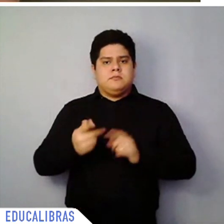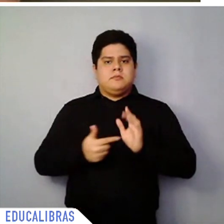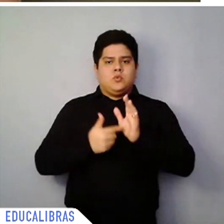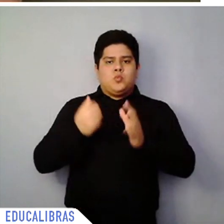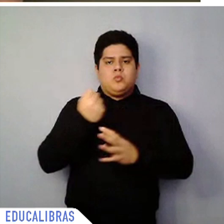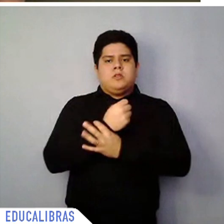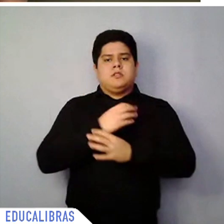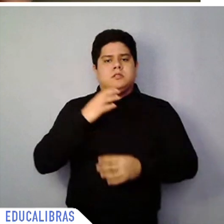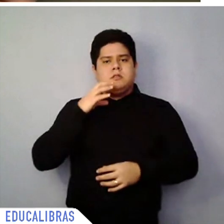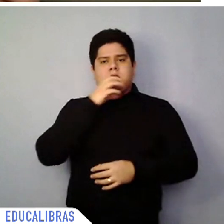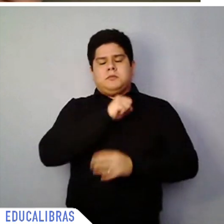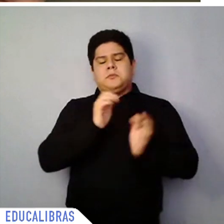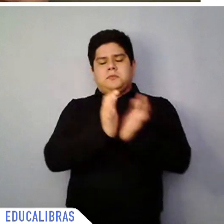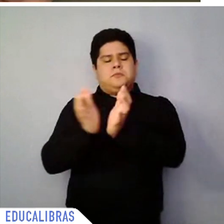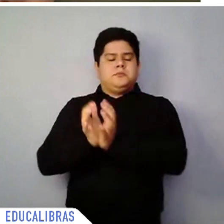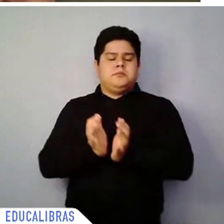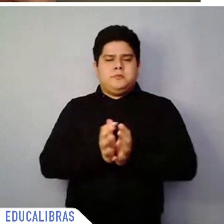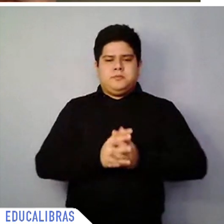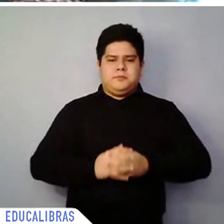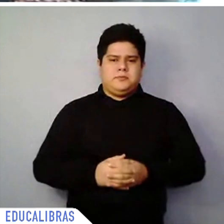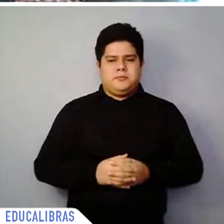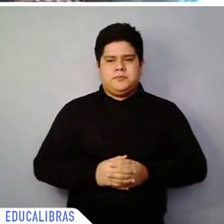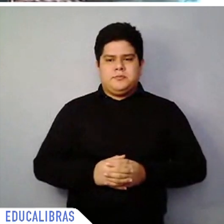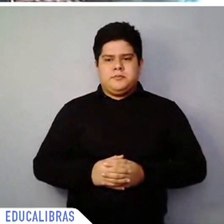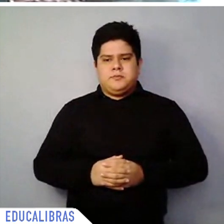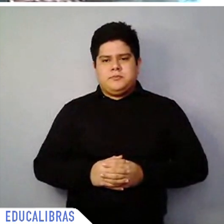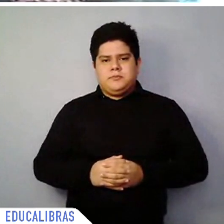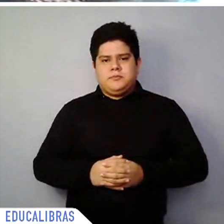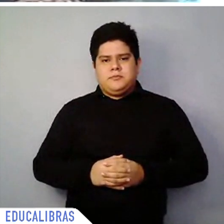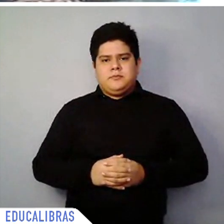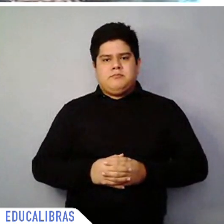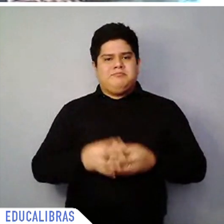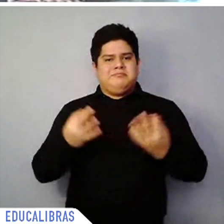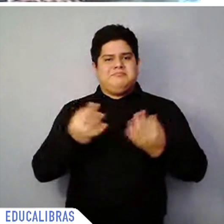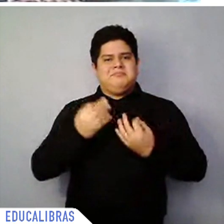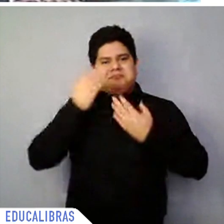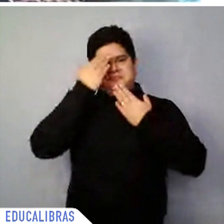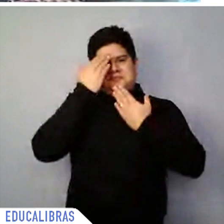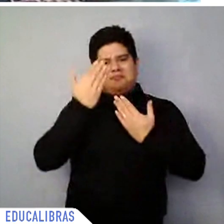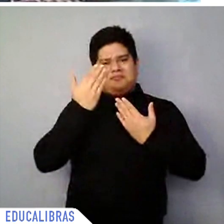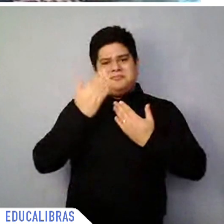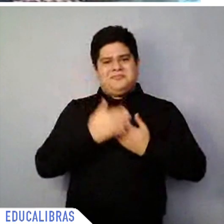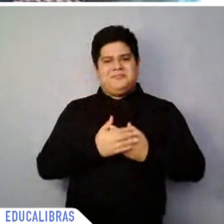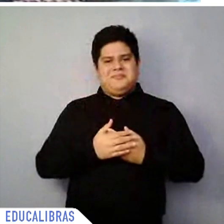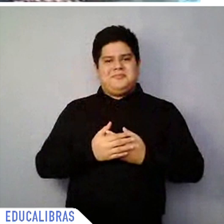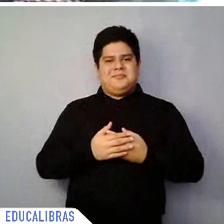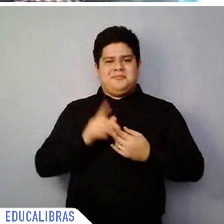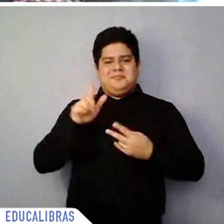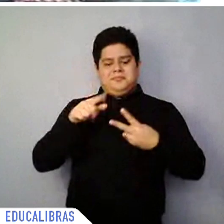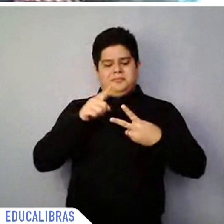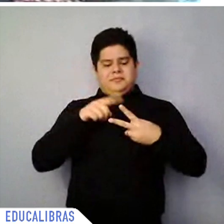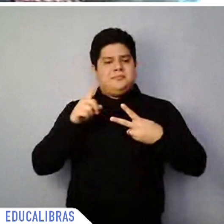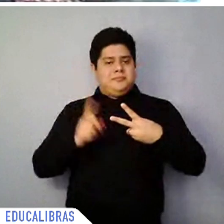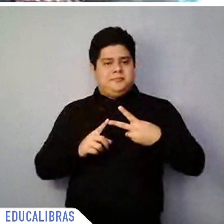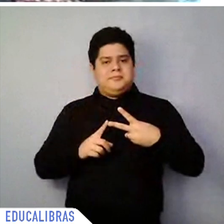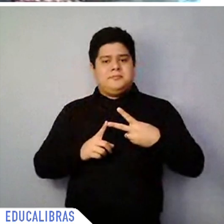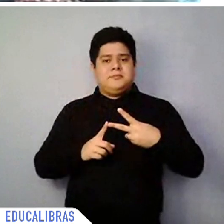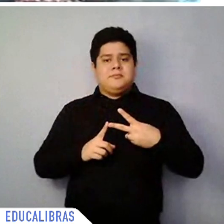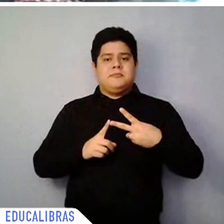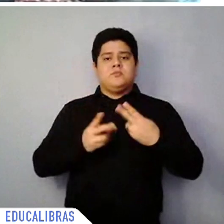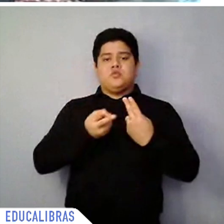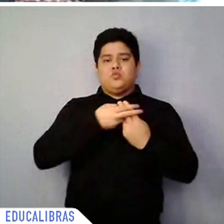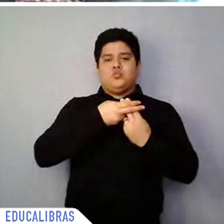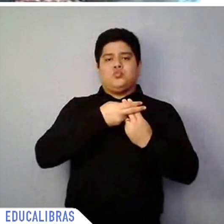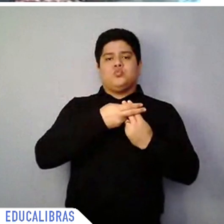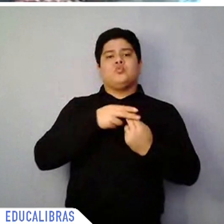not, either didn't receive any of the doses or didn't receive the second one. So this is what we have to do to take care of vaccine.